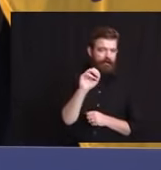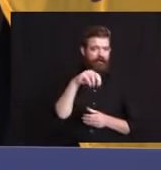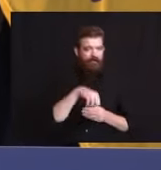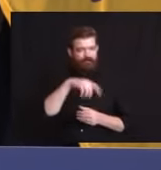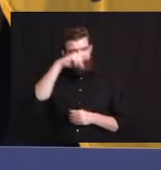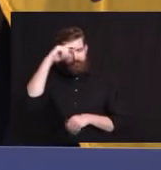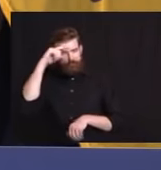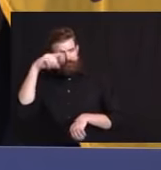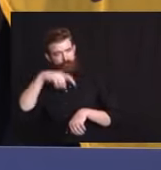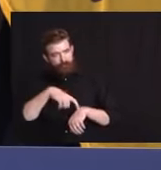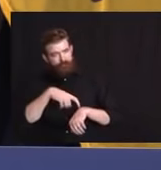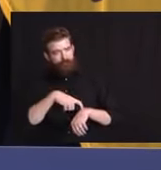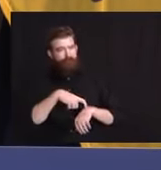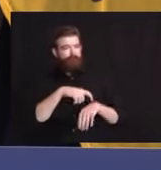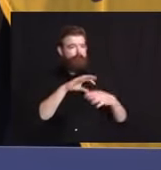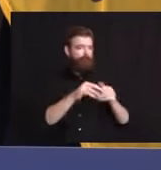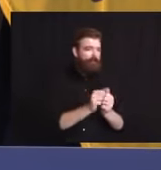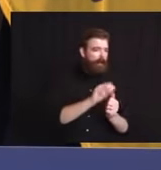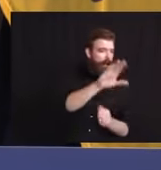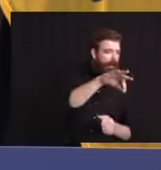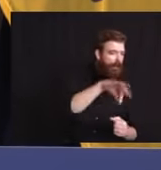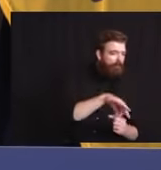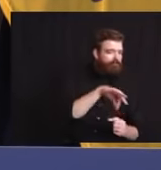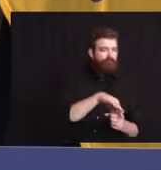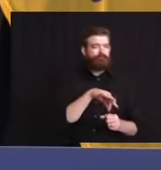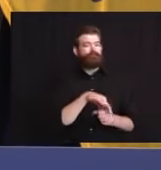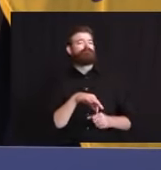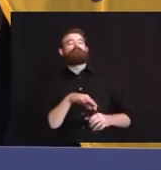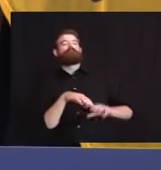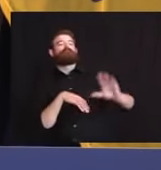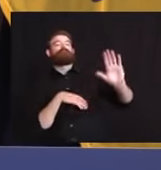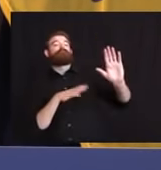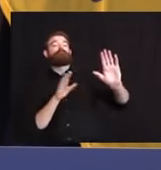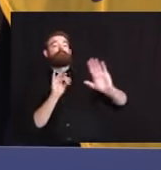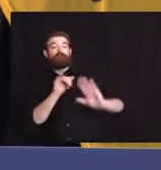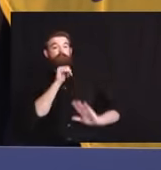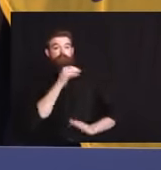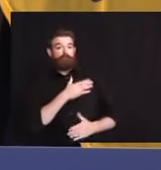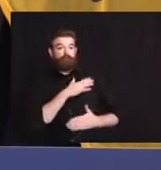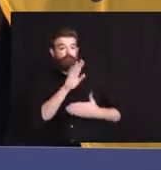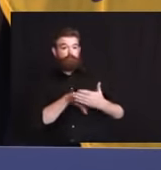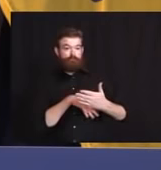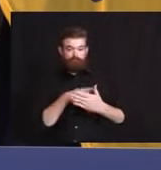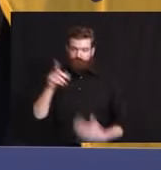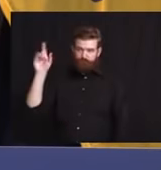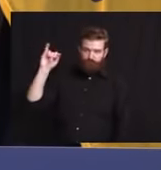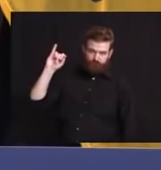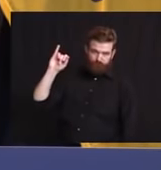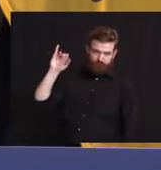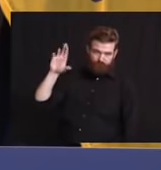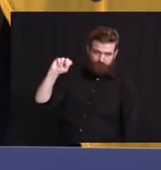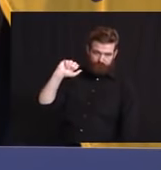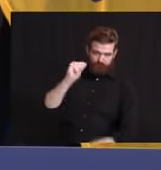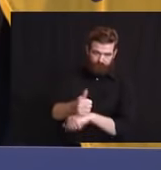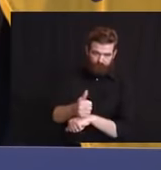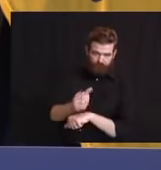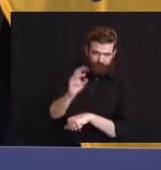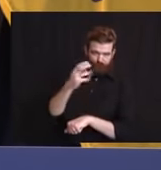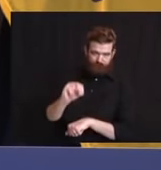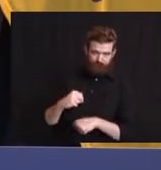that's not my schedule. That's the schedule that has been in place forever and always. I would just say this,